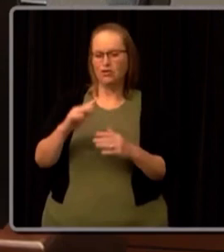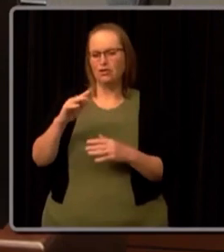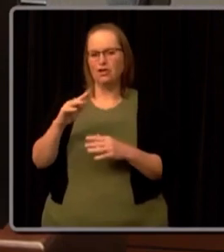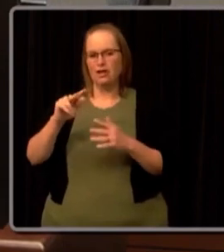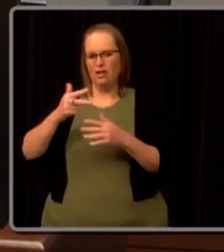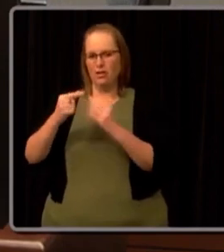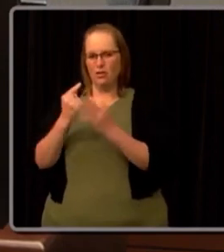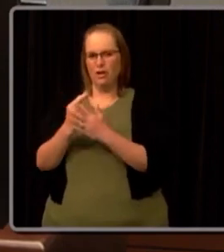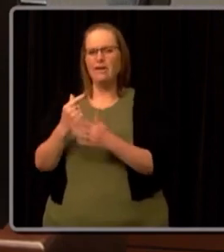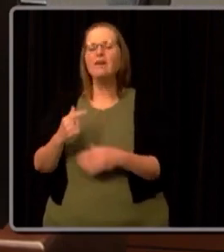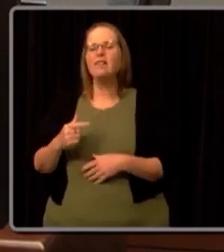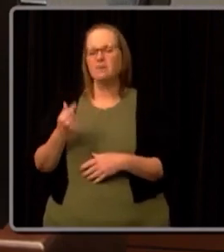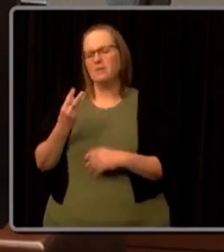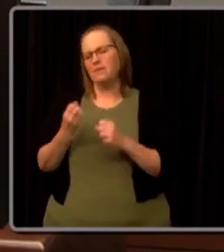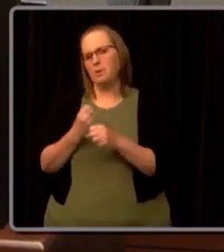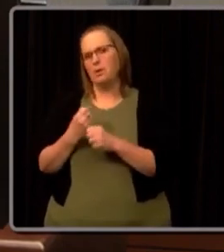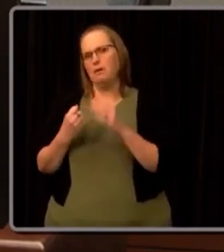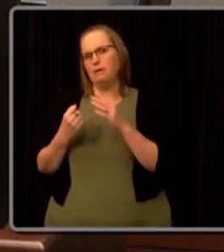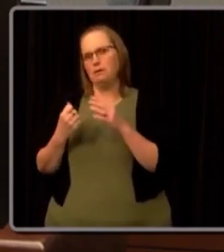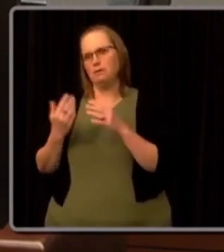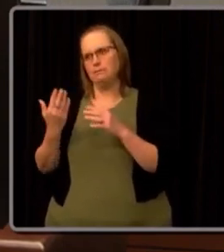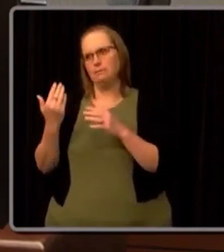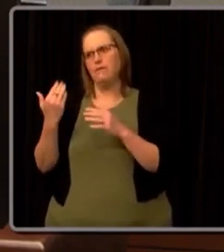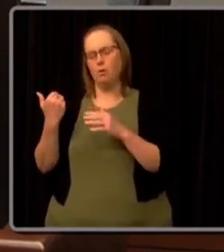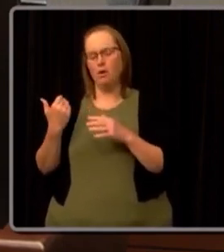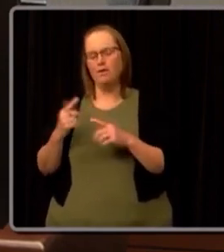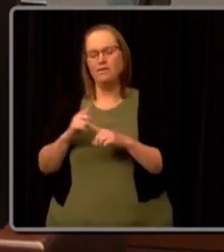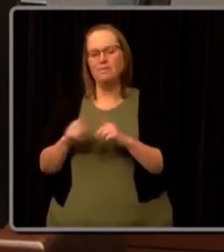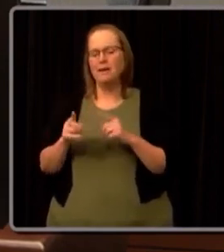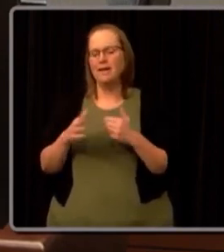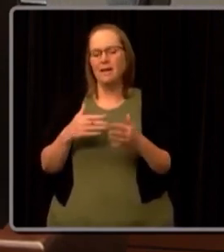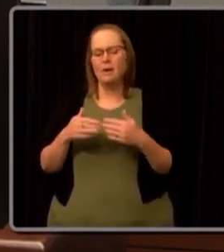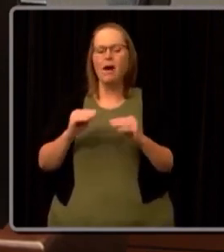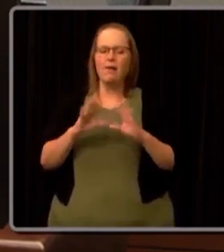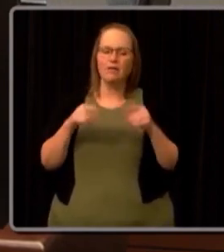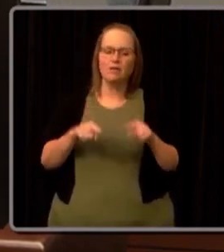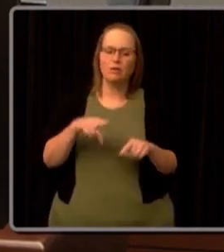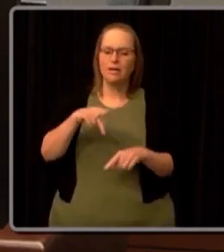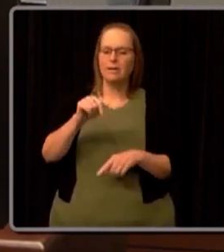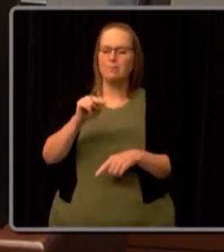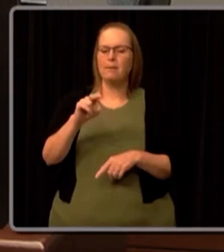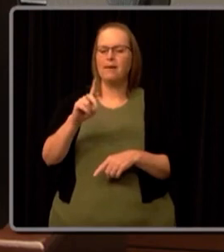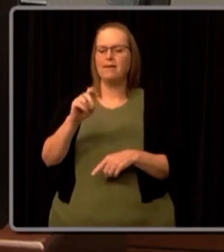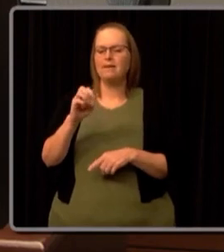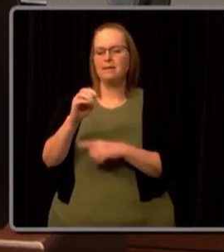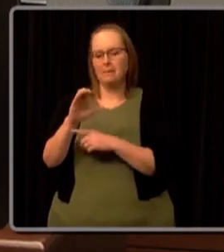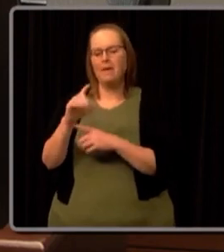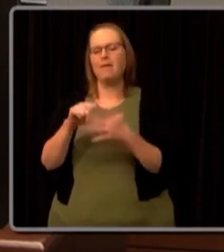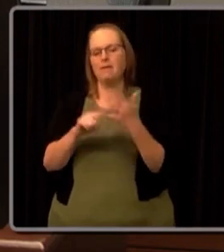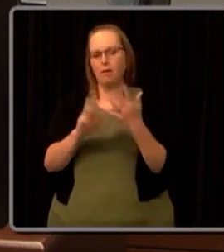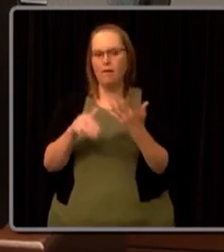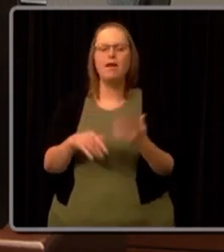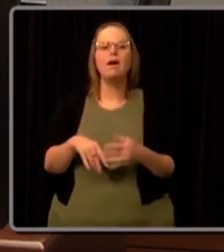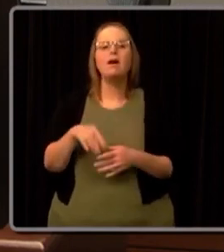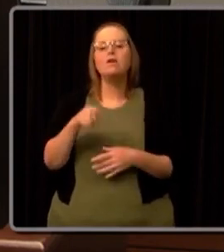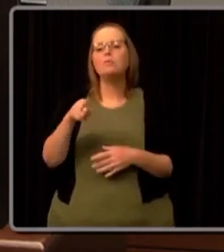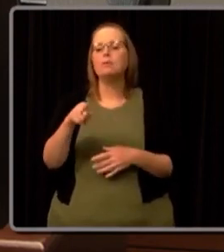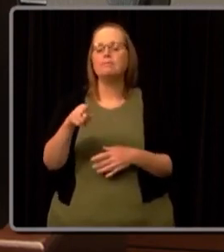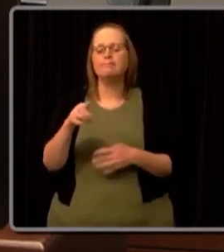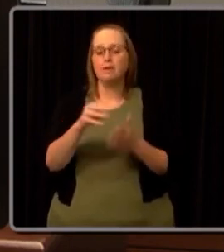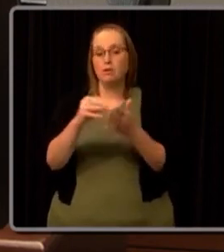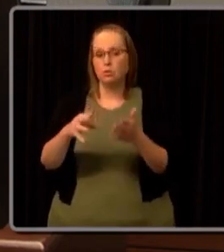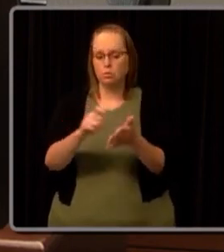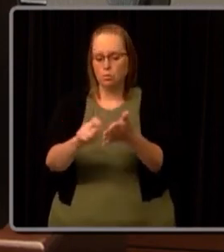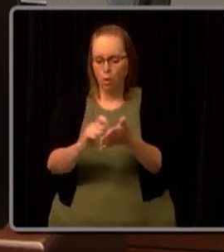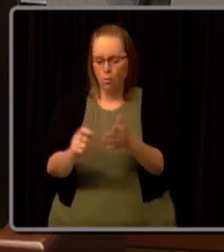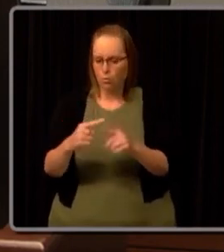and obviously, pandemic and all these other things, she chose to write her letter to me, and her letter specifically mentioned that in